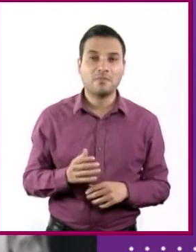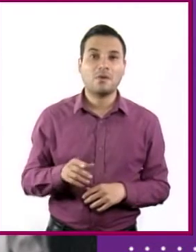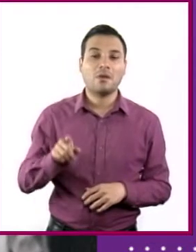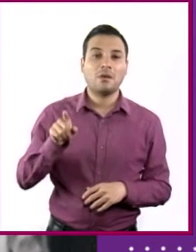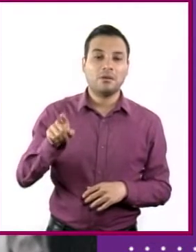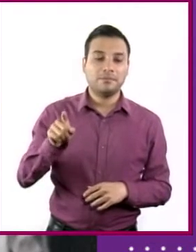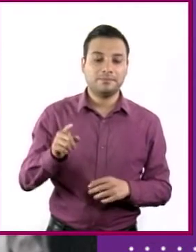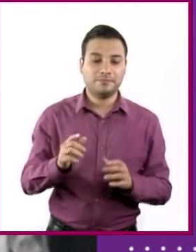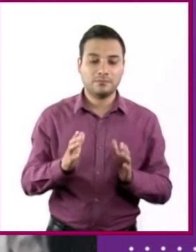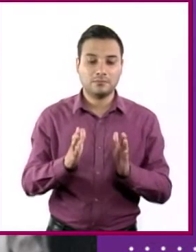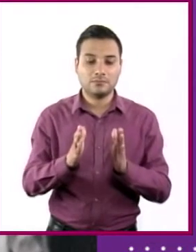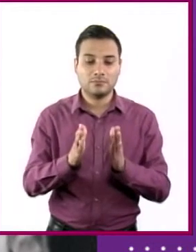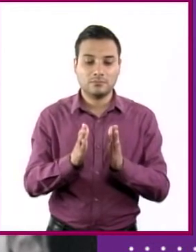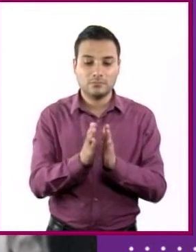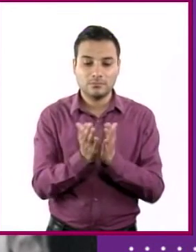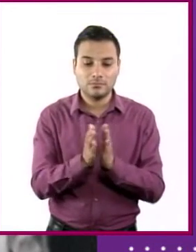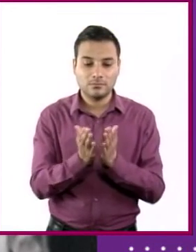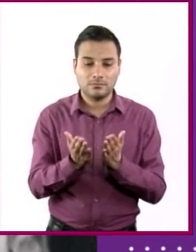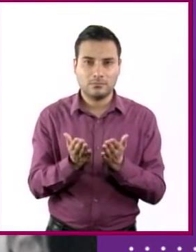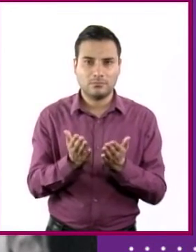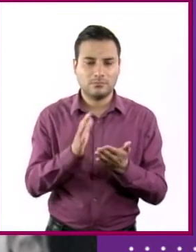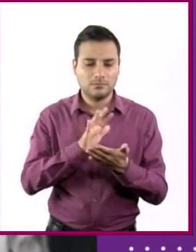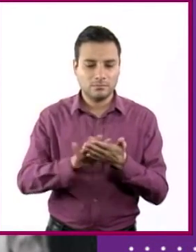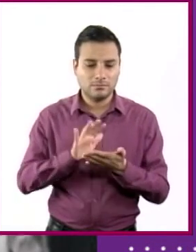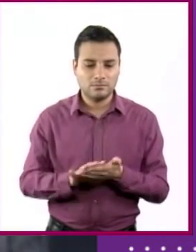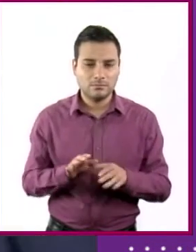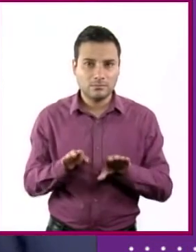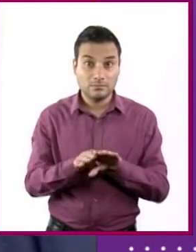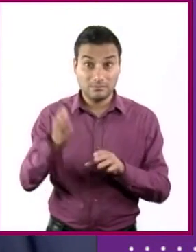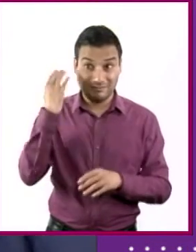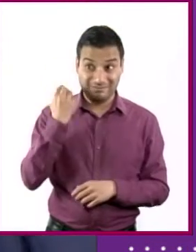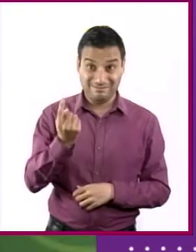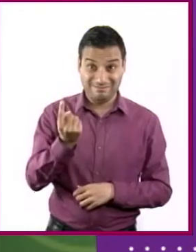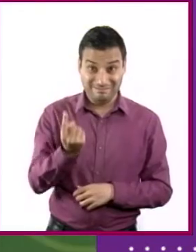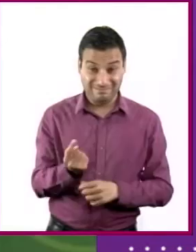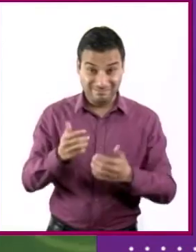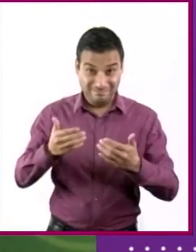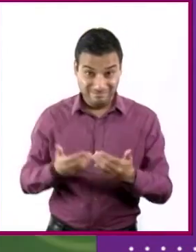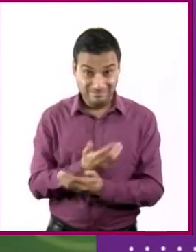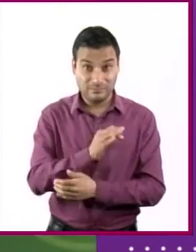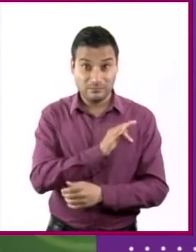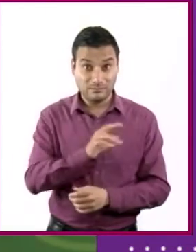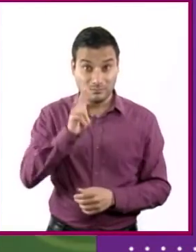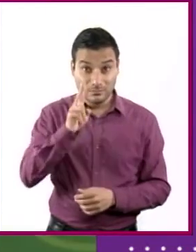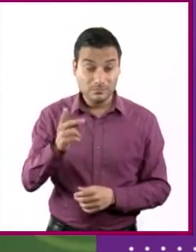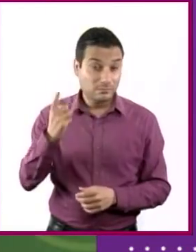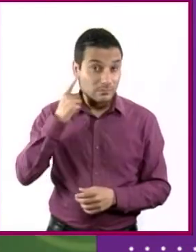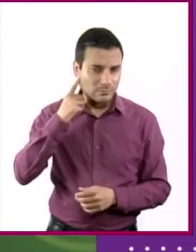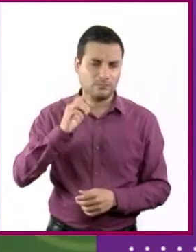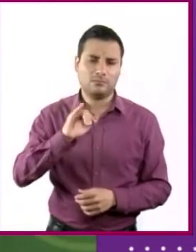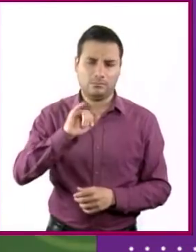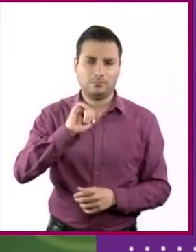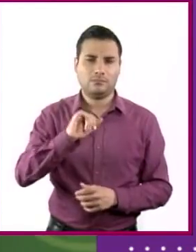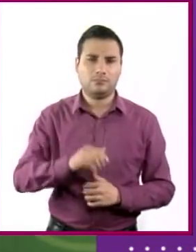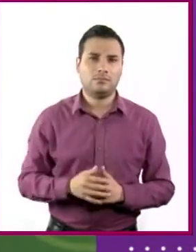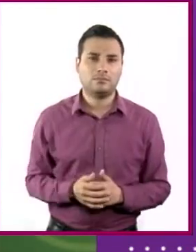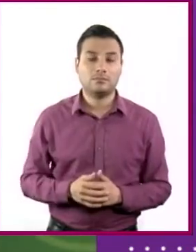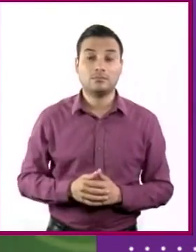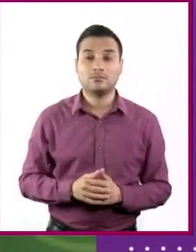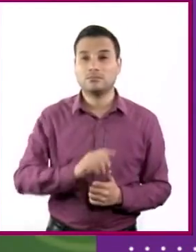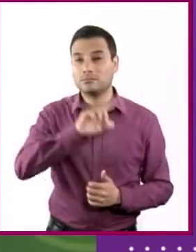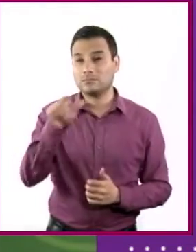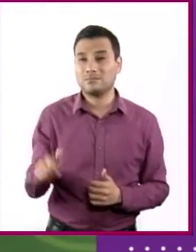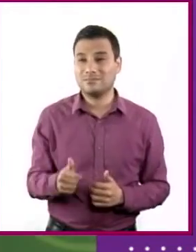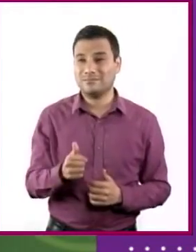see, talk, and hear when she was born? Yes, she could. But when she